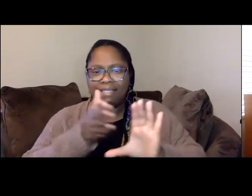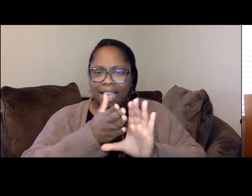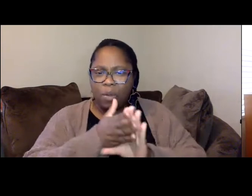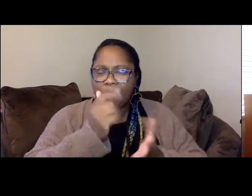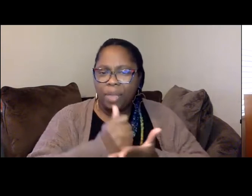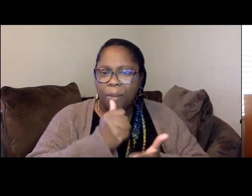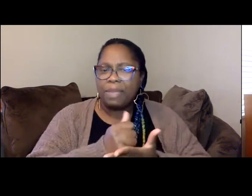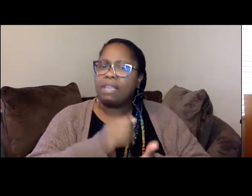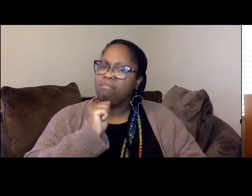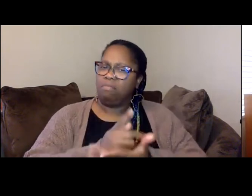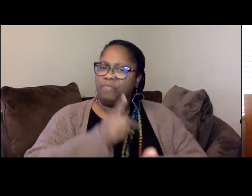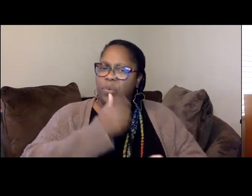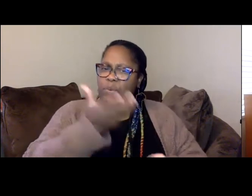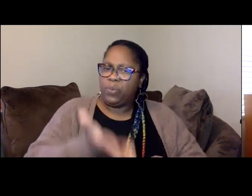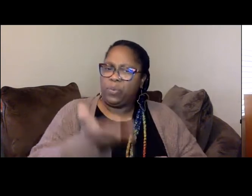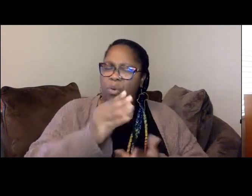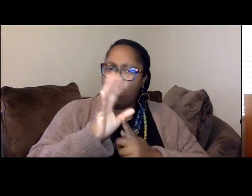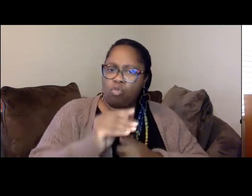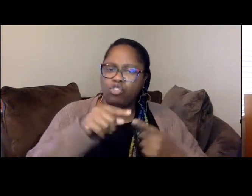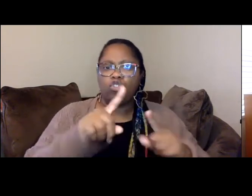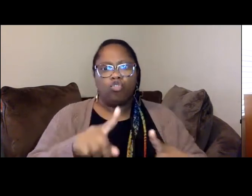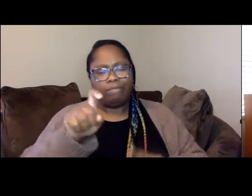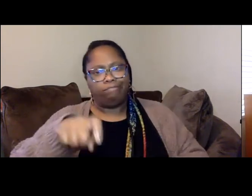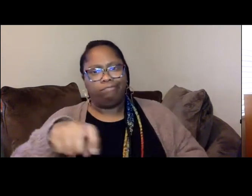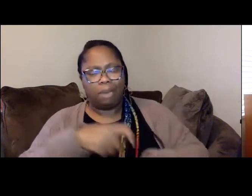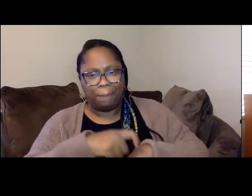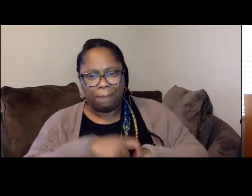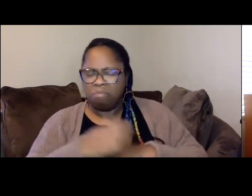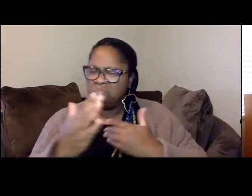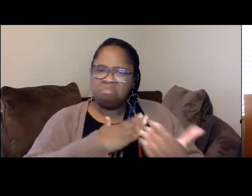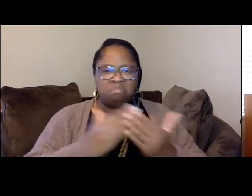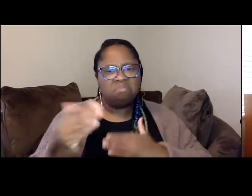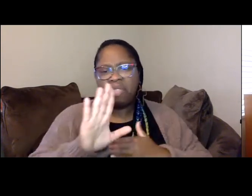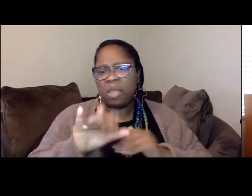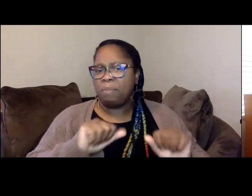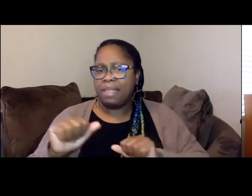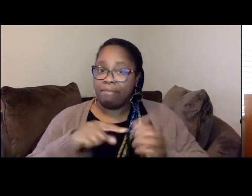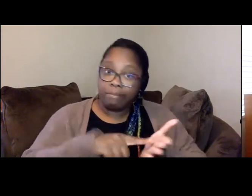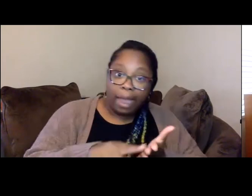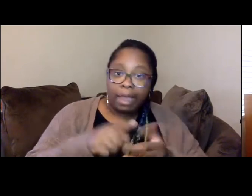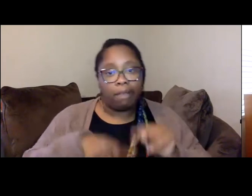that affirms who they are culturally during their times of need, regardless of their ability to pay.